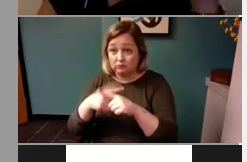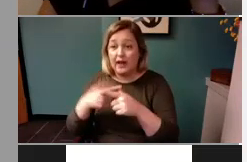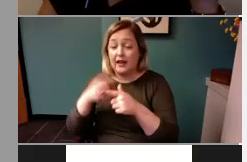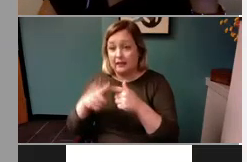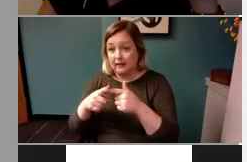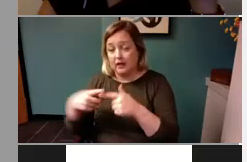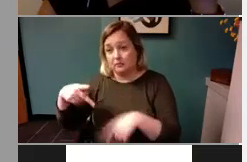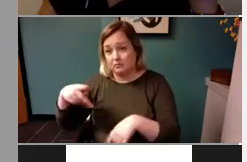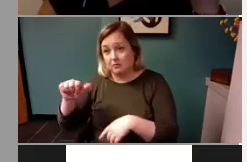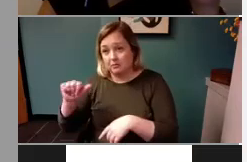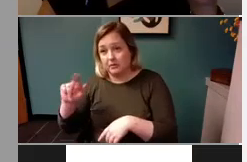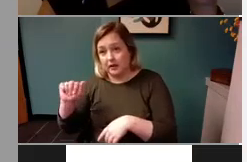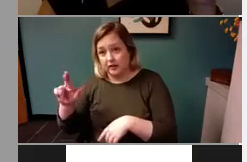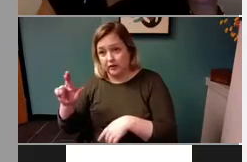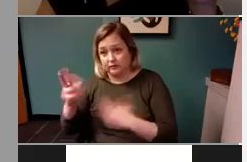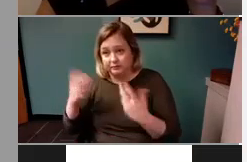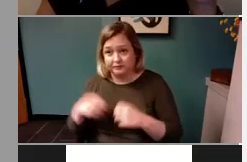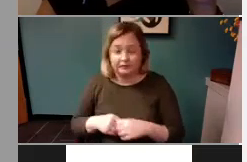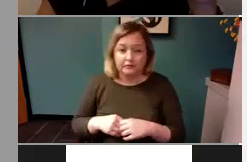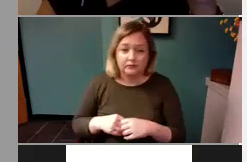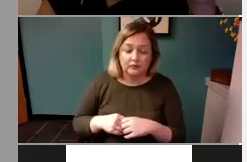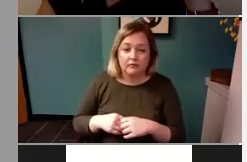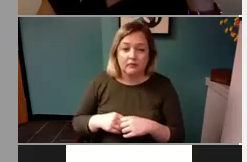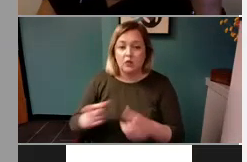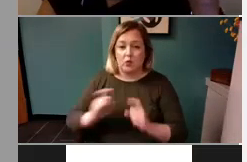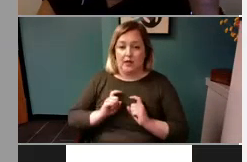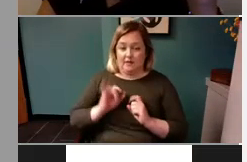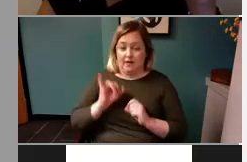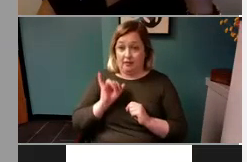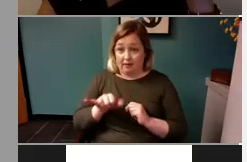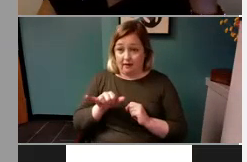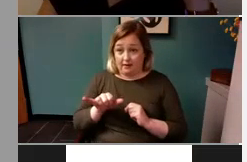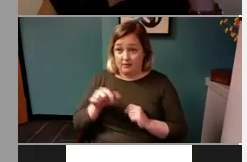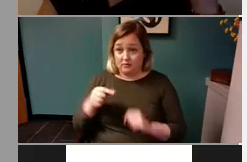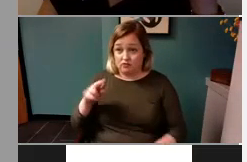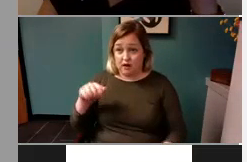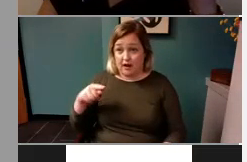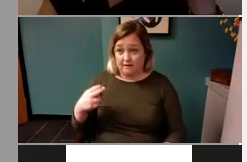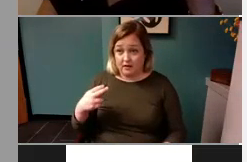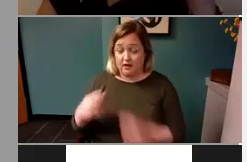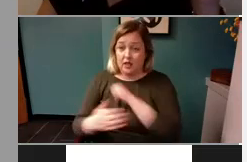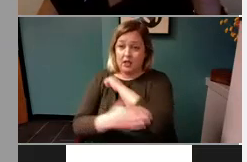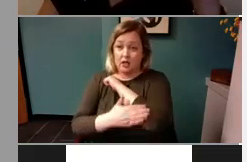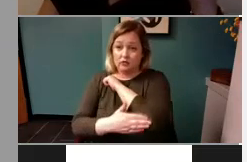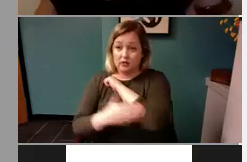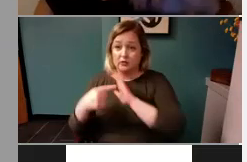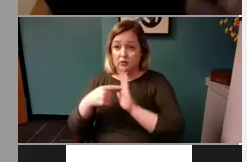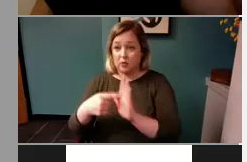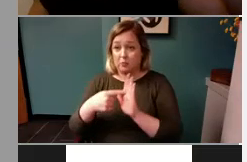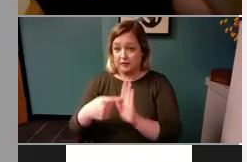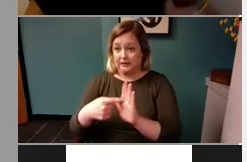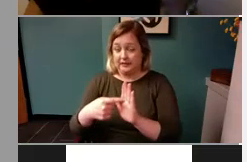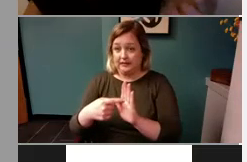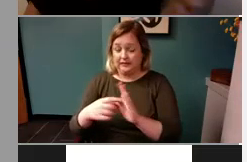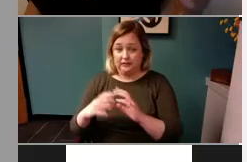Okay, so given this particular graph, where countries are nodes or countries are vertices and edges